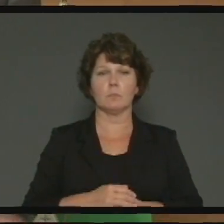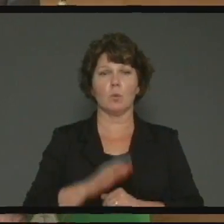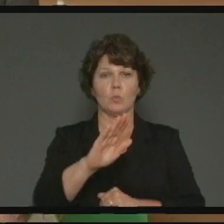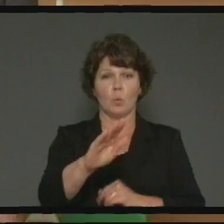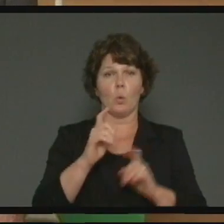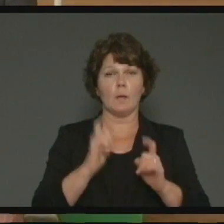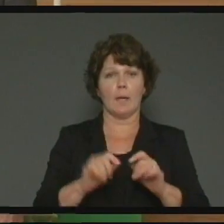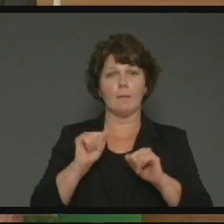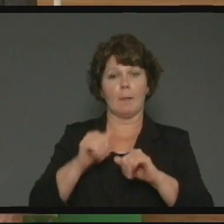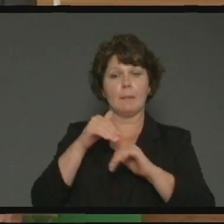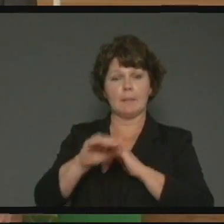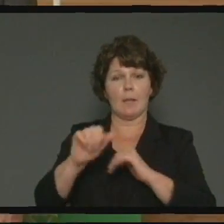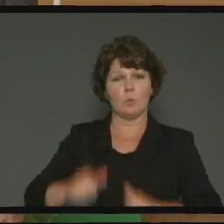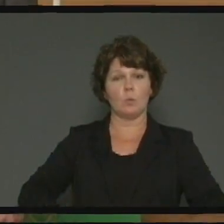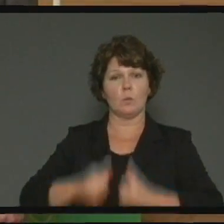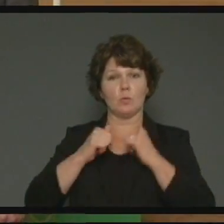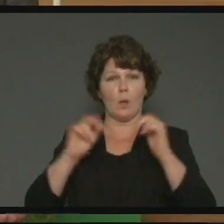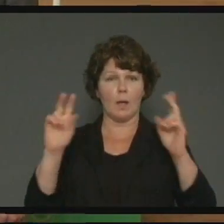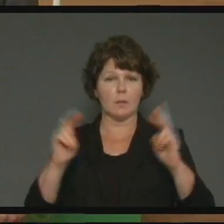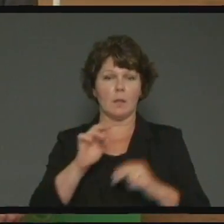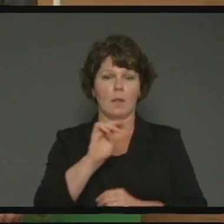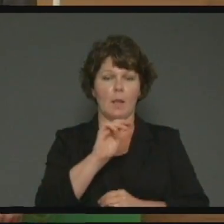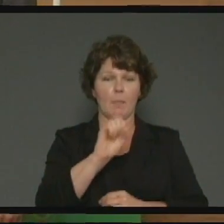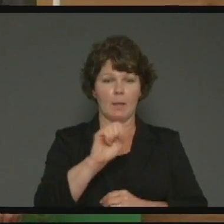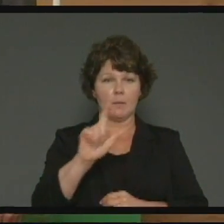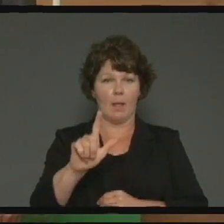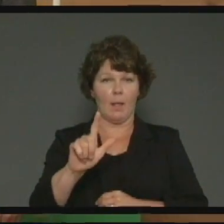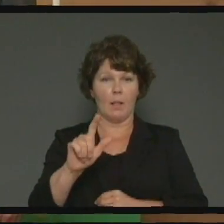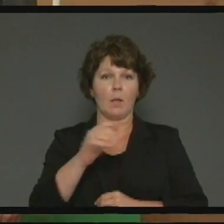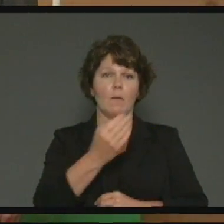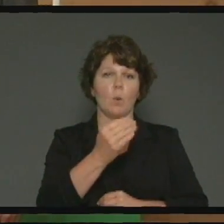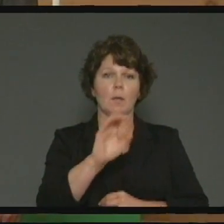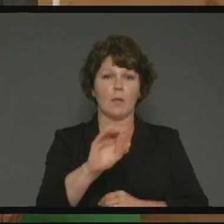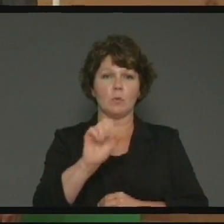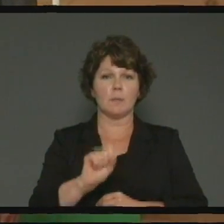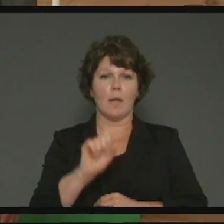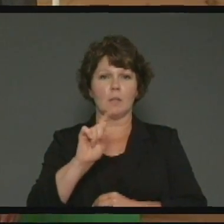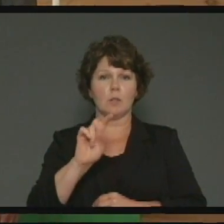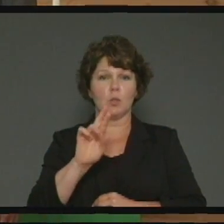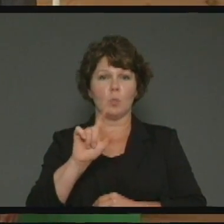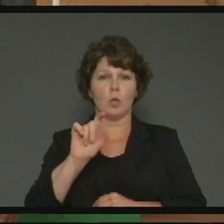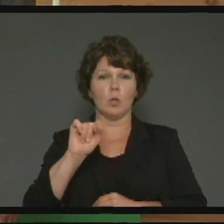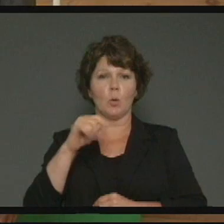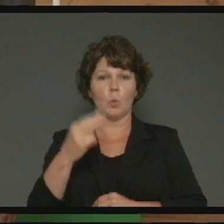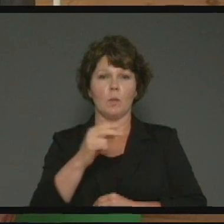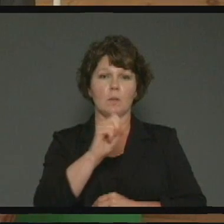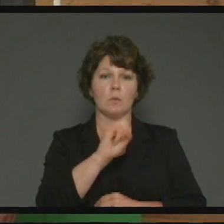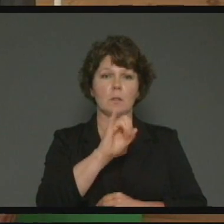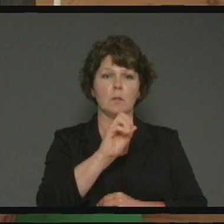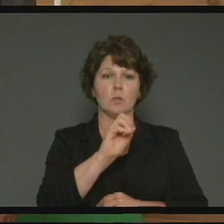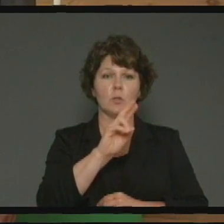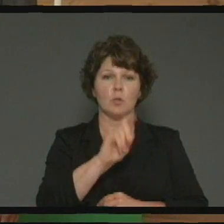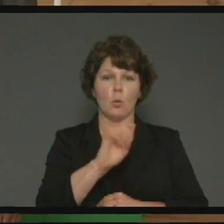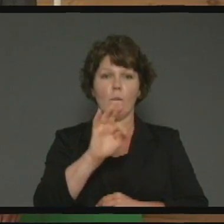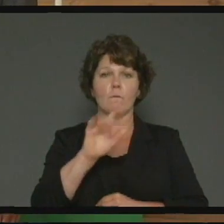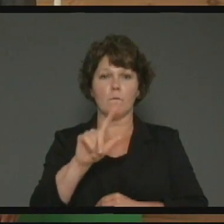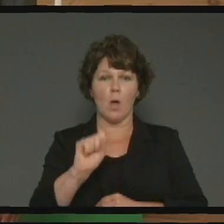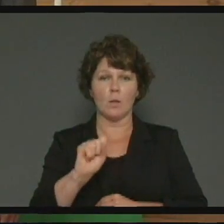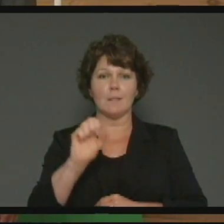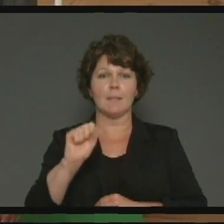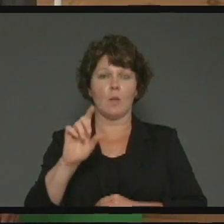send your gift to this address, Main Street Living, 1400 South Duluth Avenue, Sioux Falls, South Dakota,